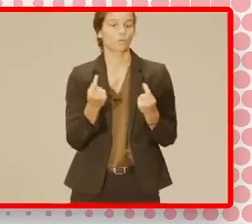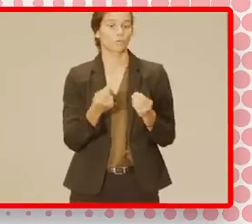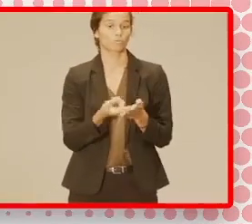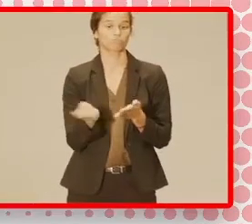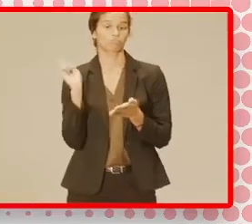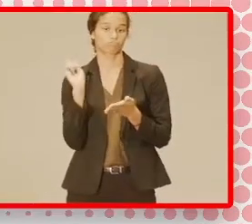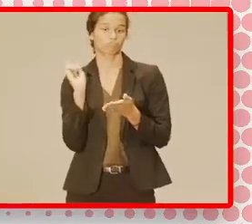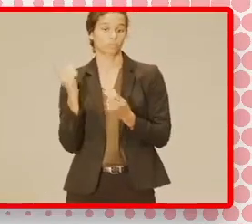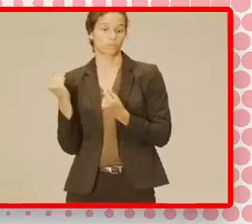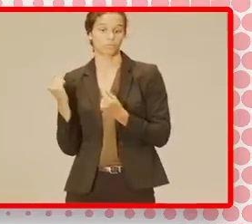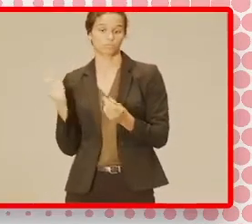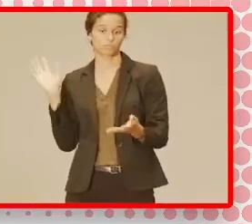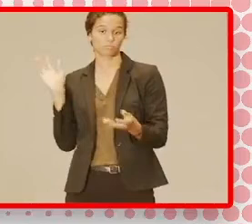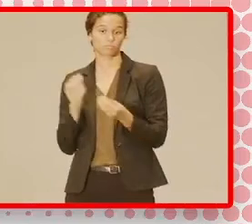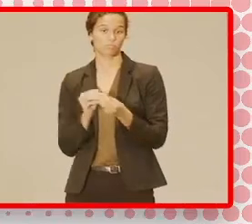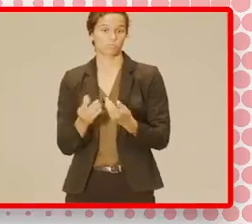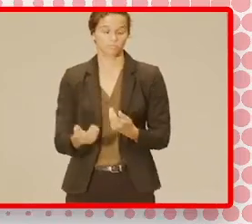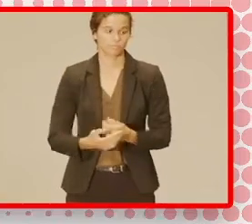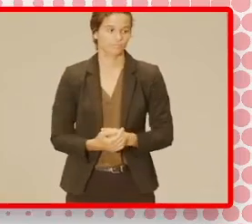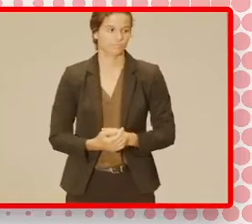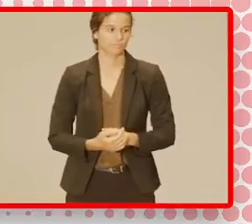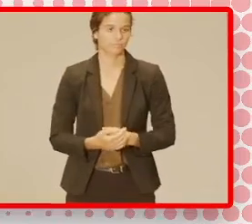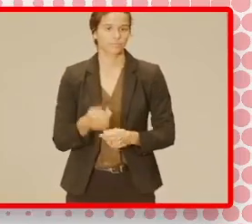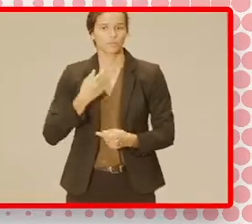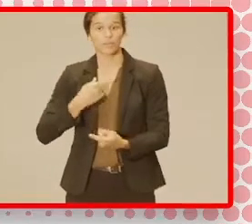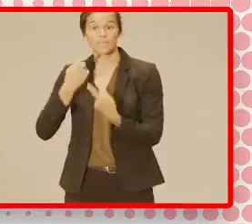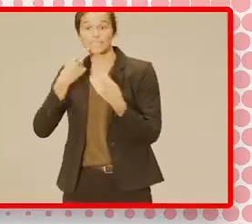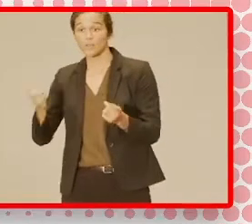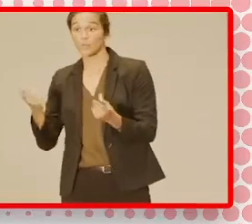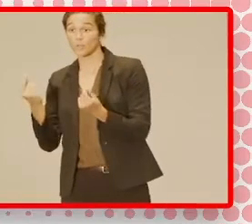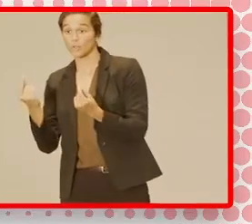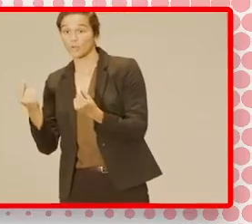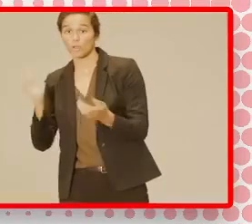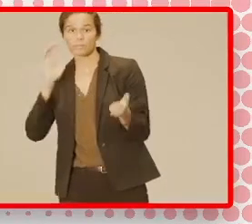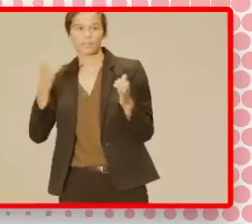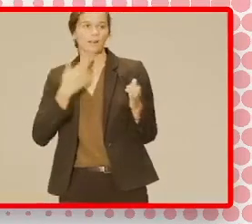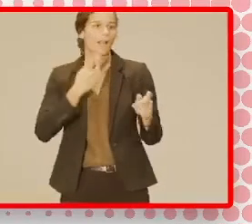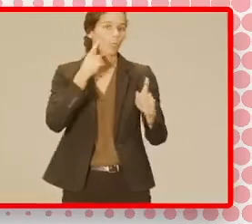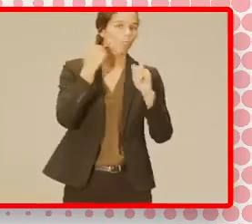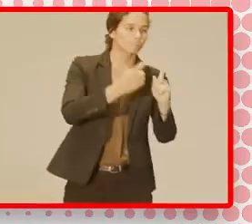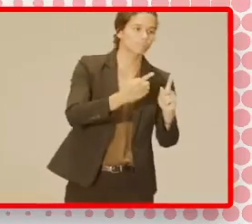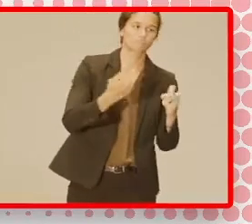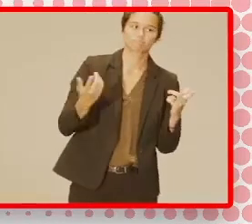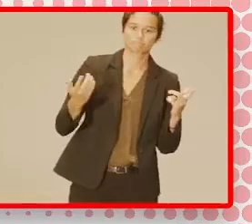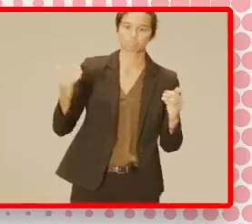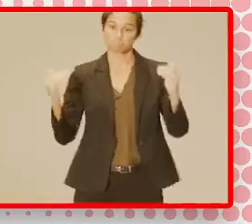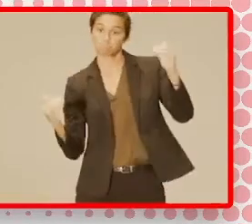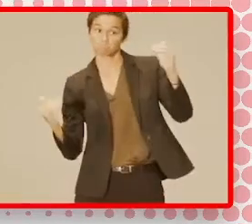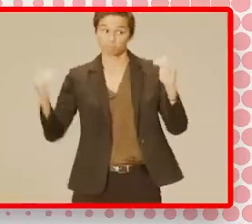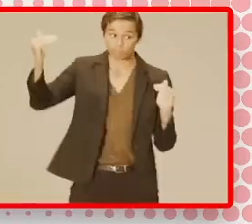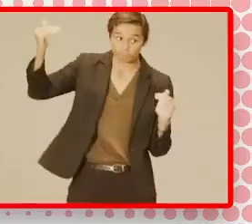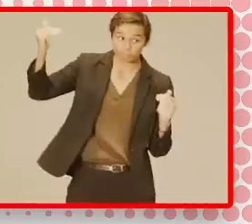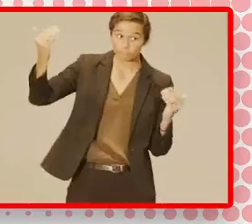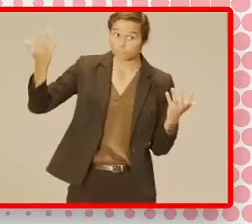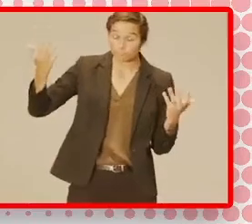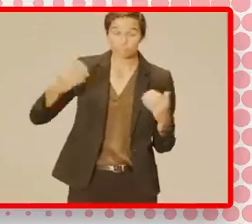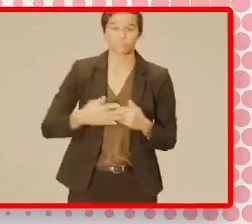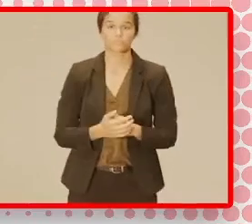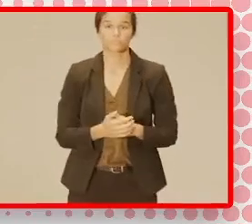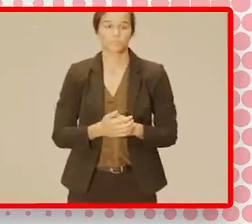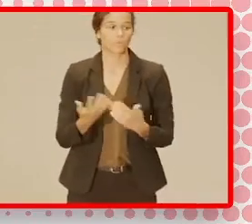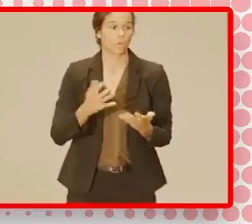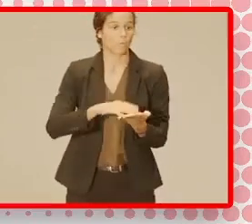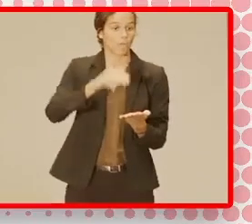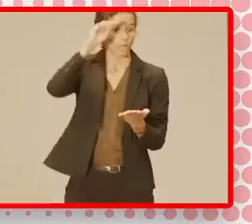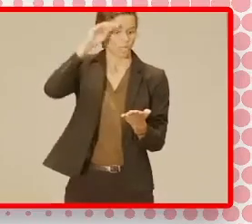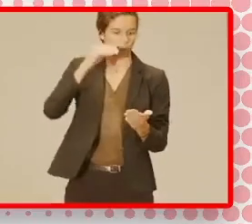did we actually achieve compared to what we wanted to achieve? What did we learn in the process? And then we schedule the next 7